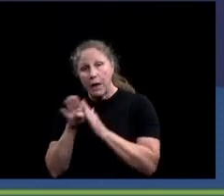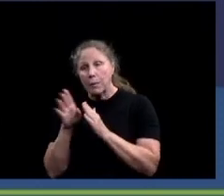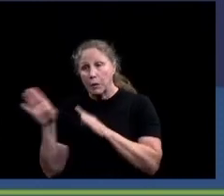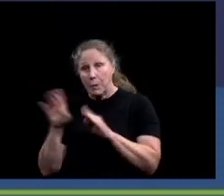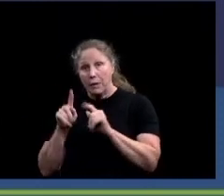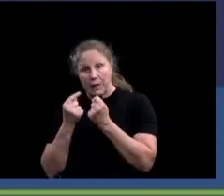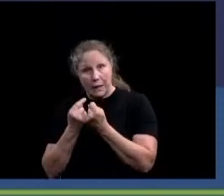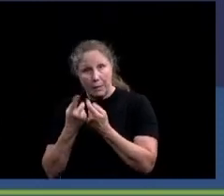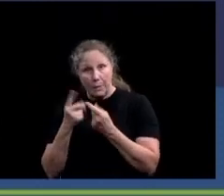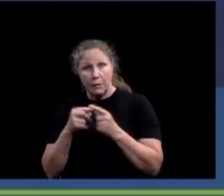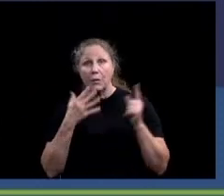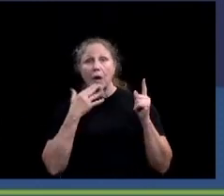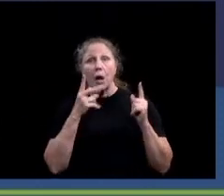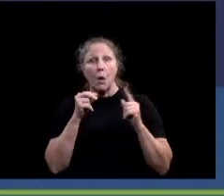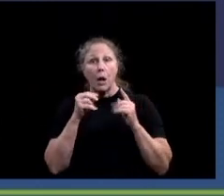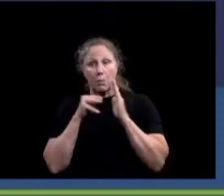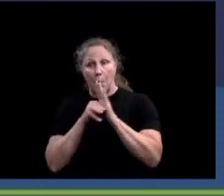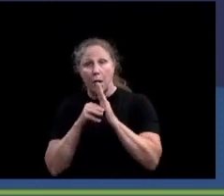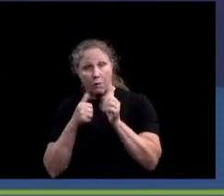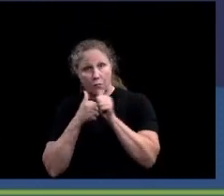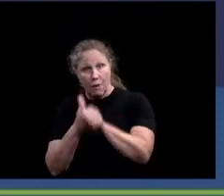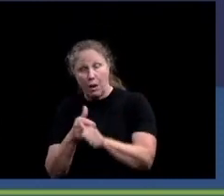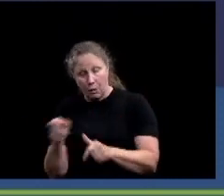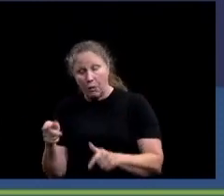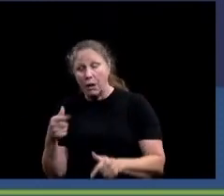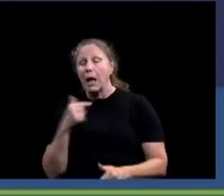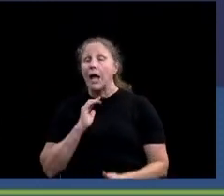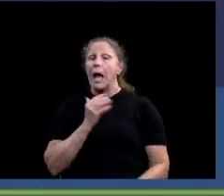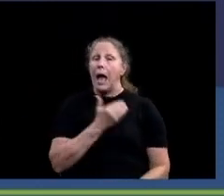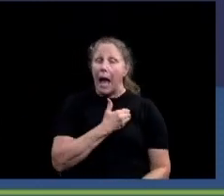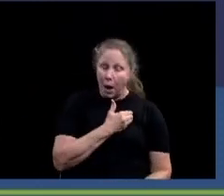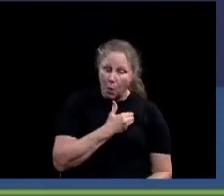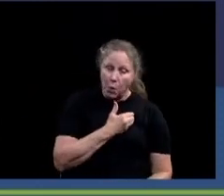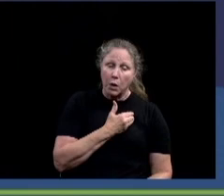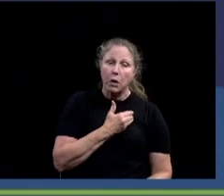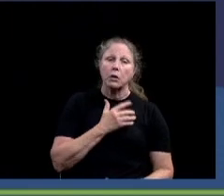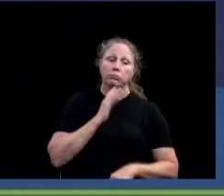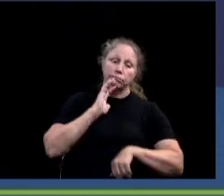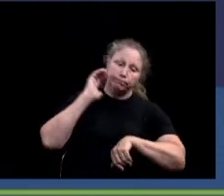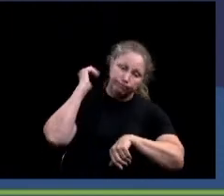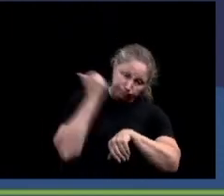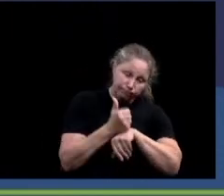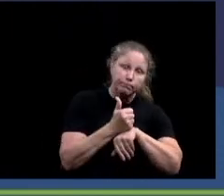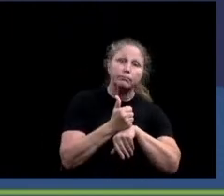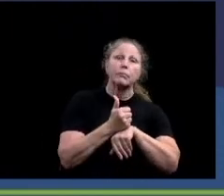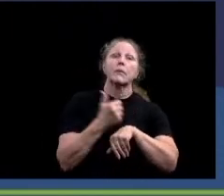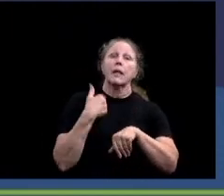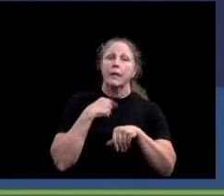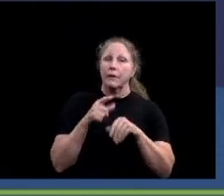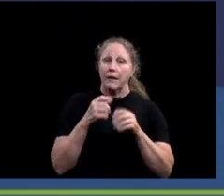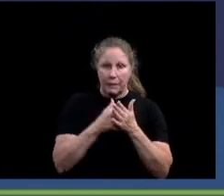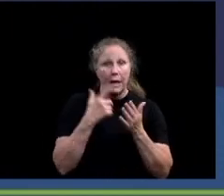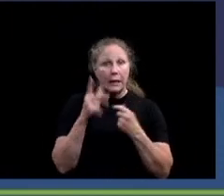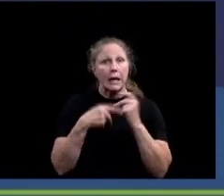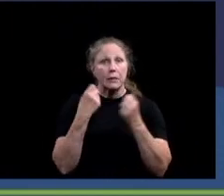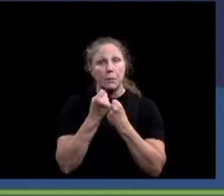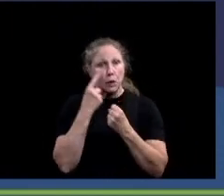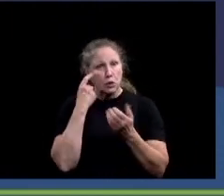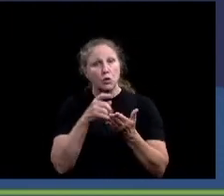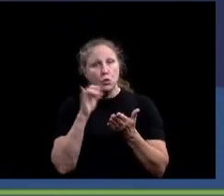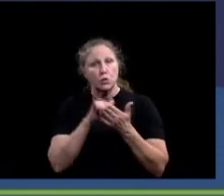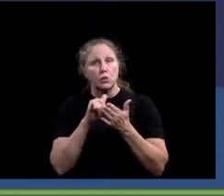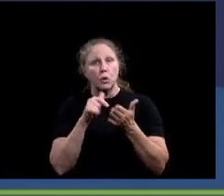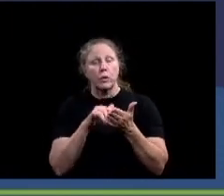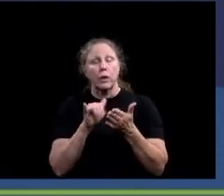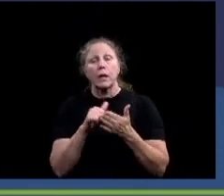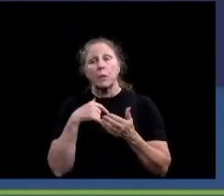our foundations have seen the intensity that we need that kind of support and are looking to support you and as well as the county.